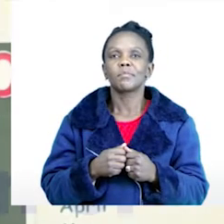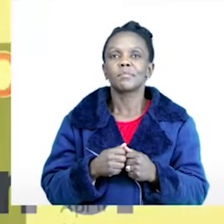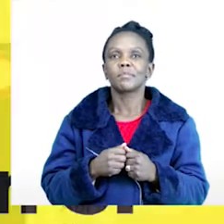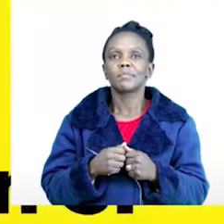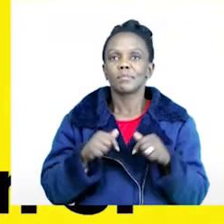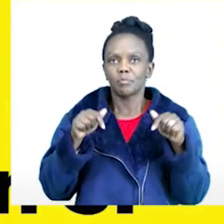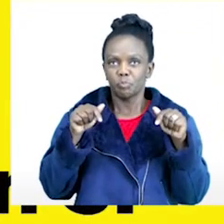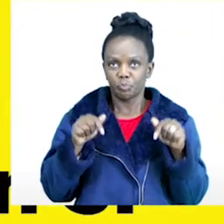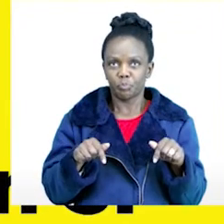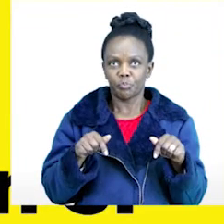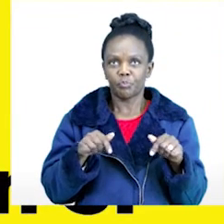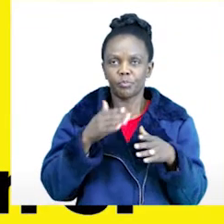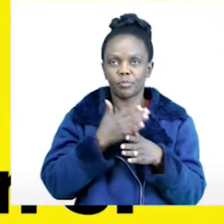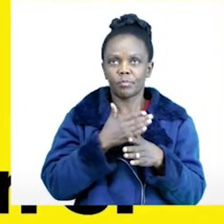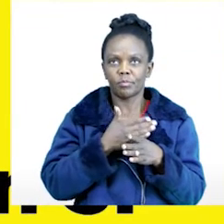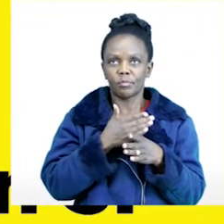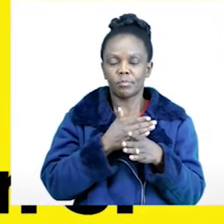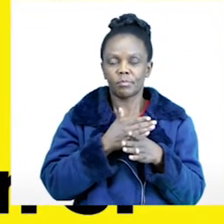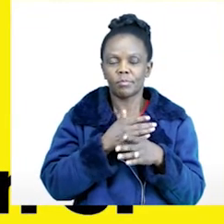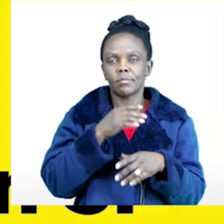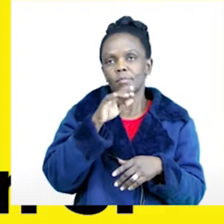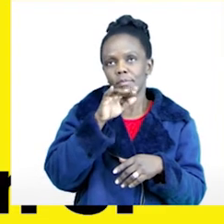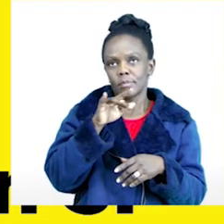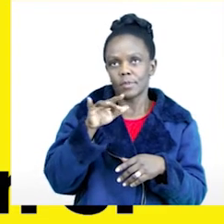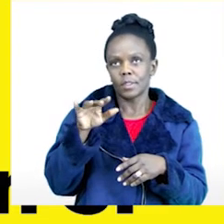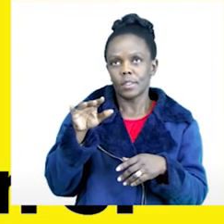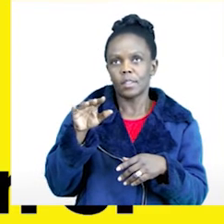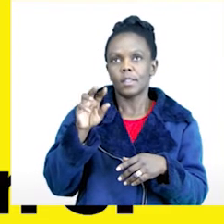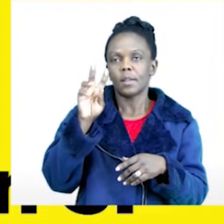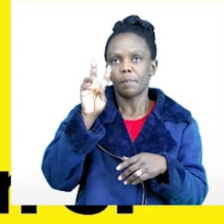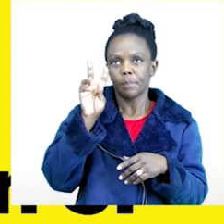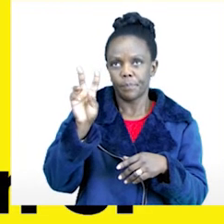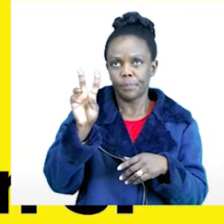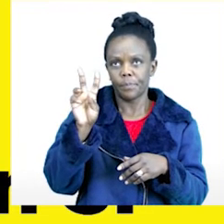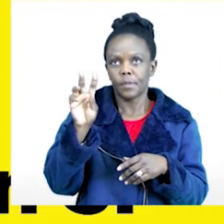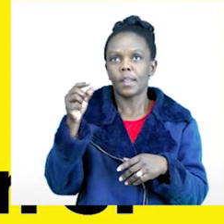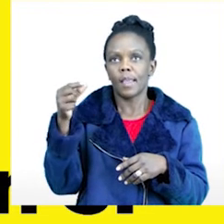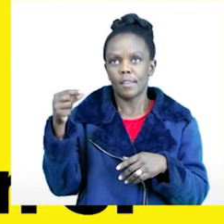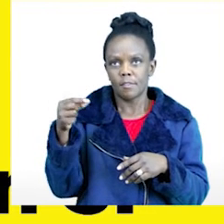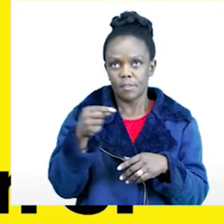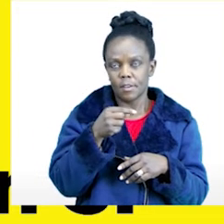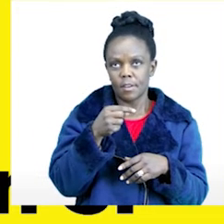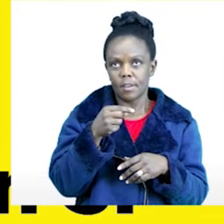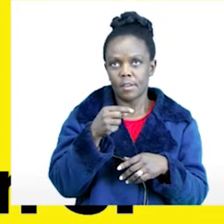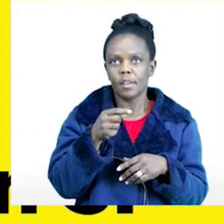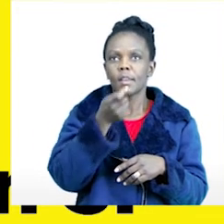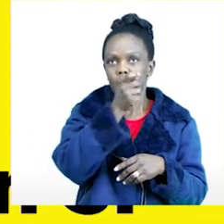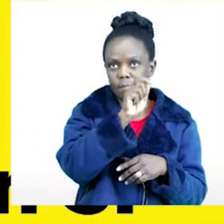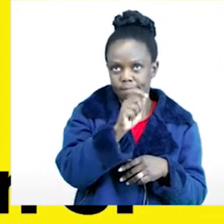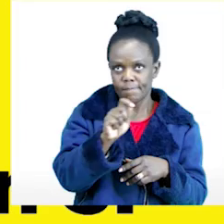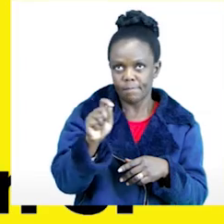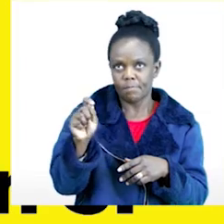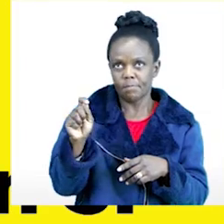done. Our topic for this lesson is the letter V and G